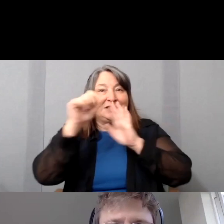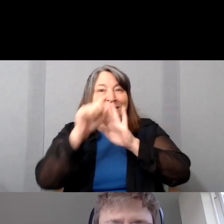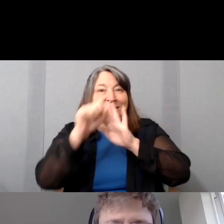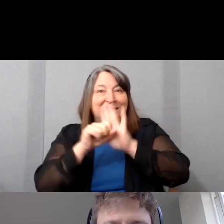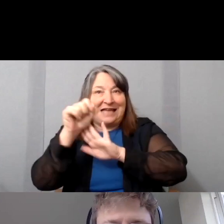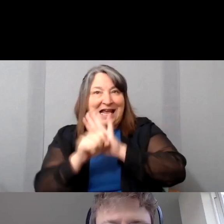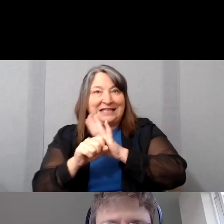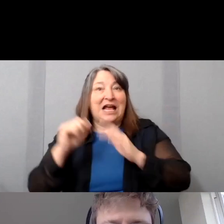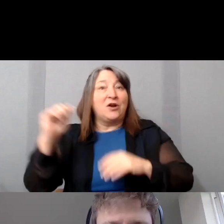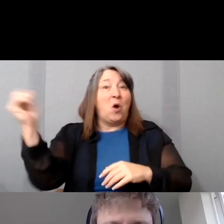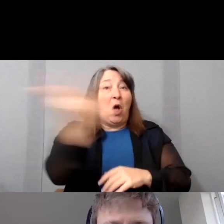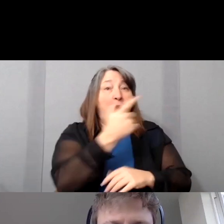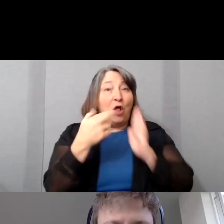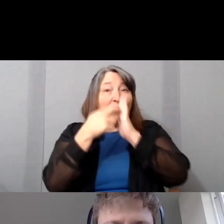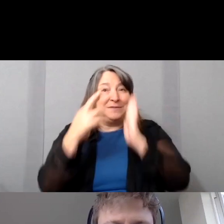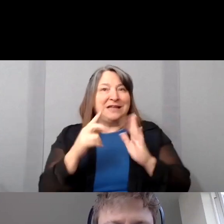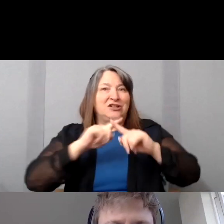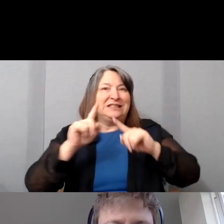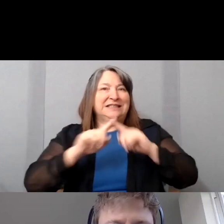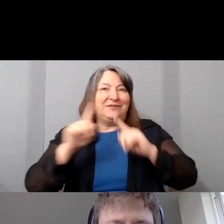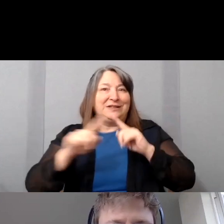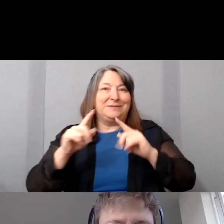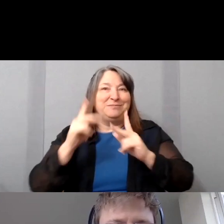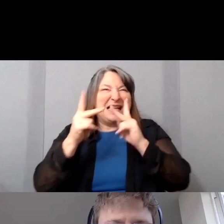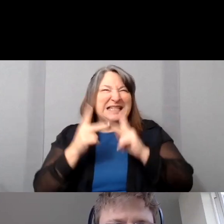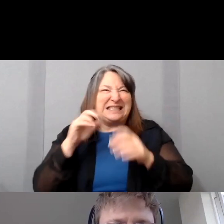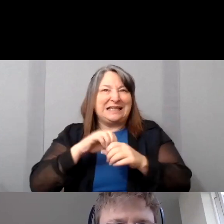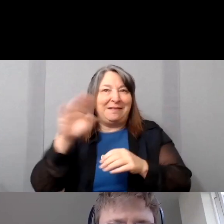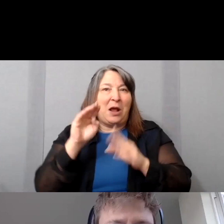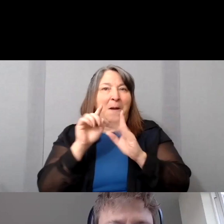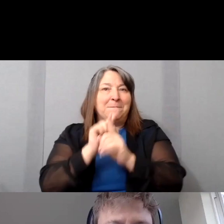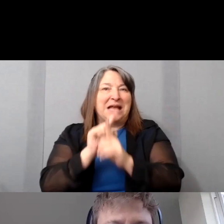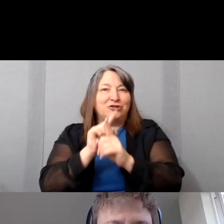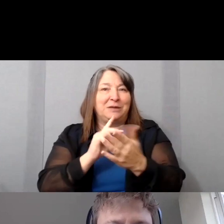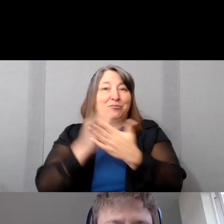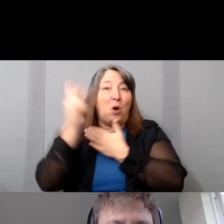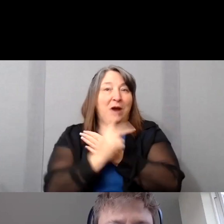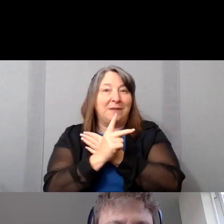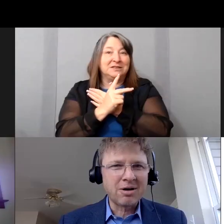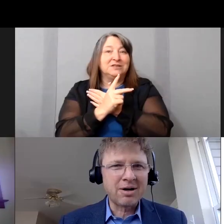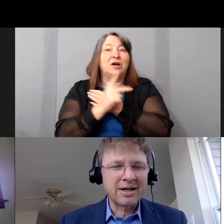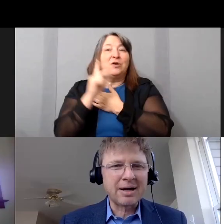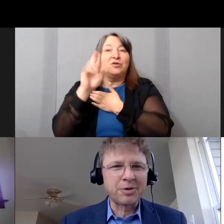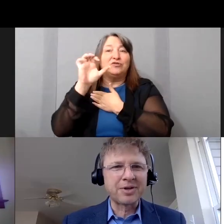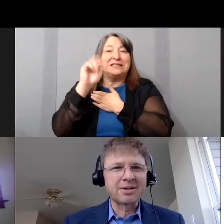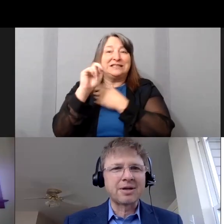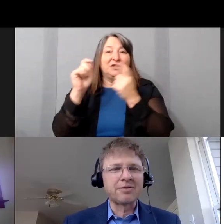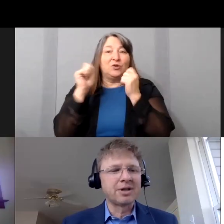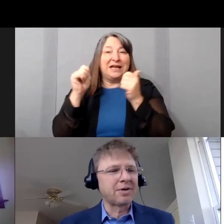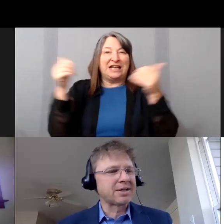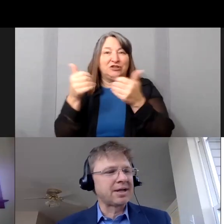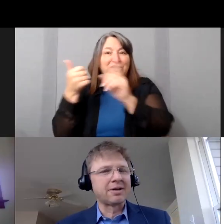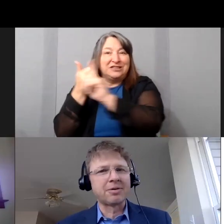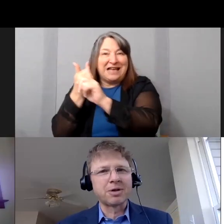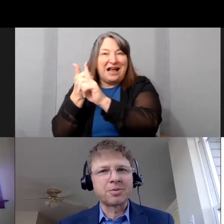in developing their mentoring programs. So Kristen, quick introduction of yourself, and then call out a couple things that